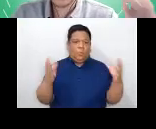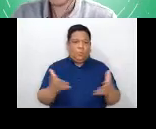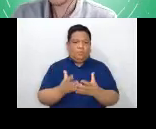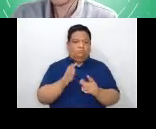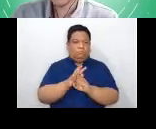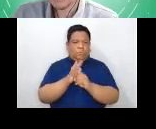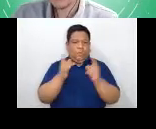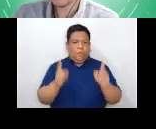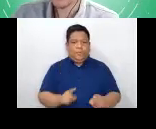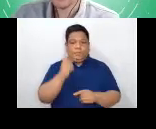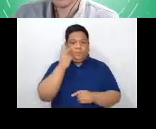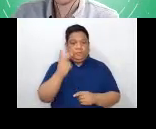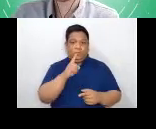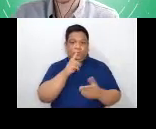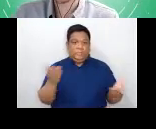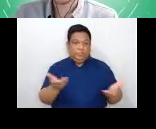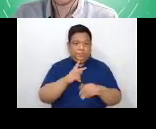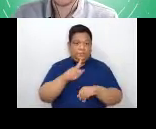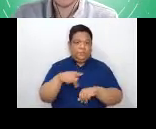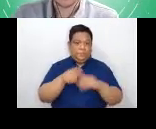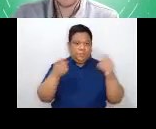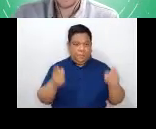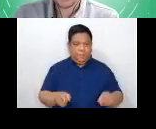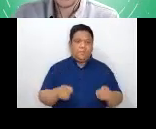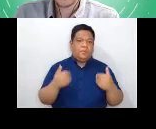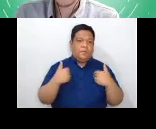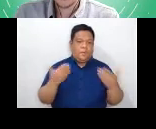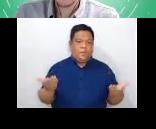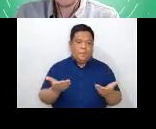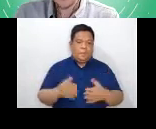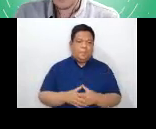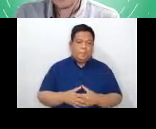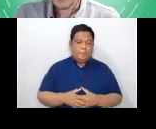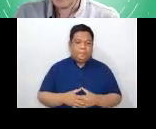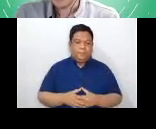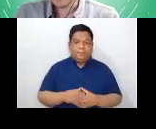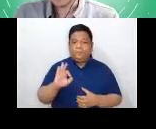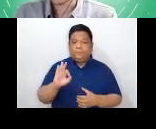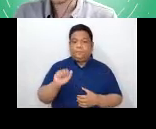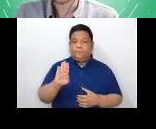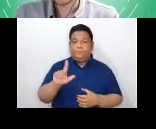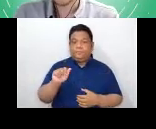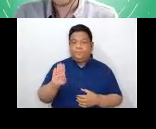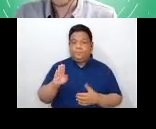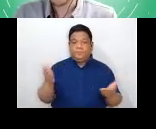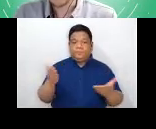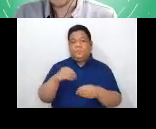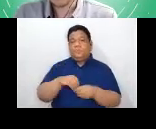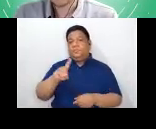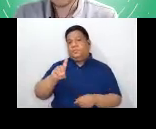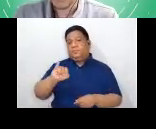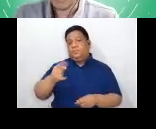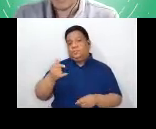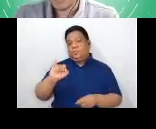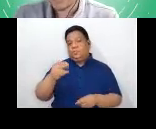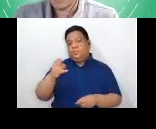that it's actually here in the Philippines and is happening right now. So one of the Fab Labs is actually in DigiHub, in Fab